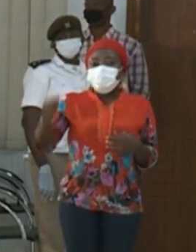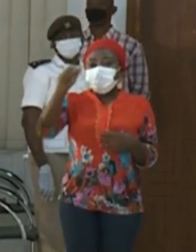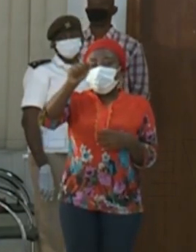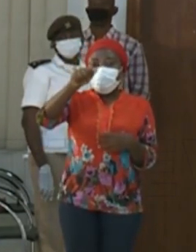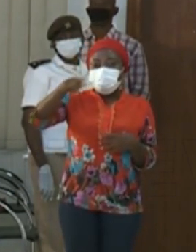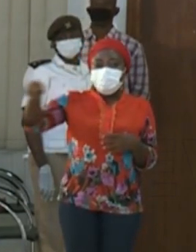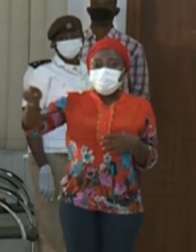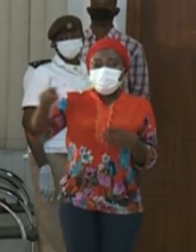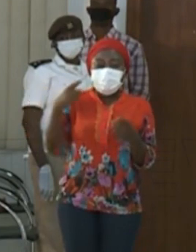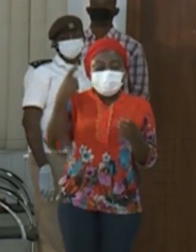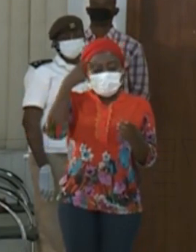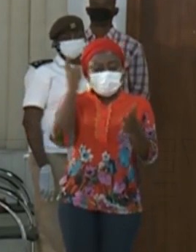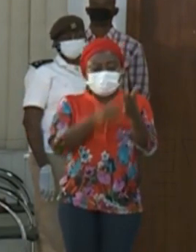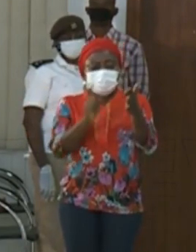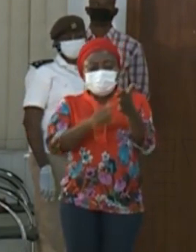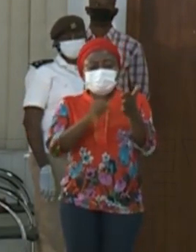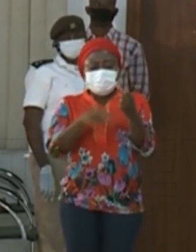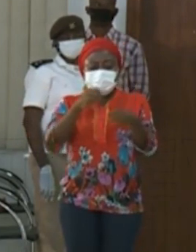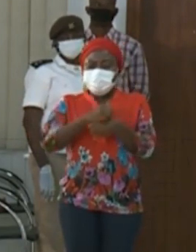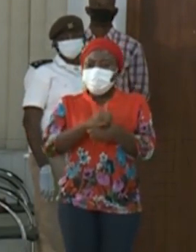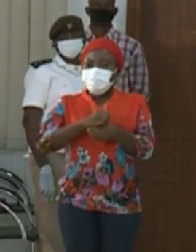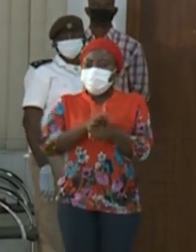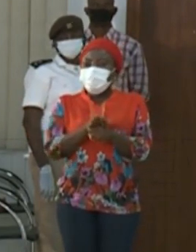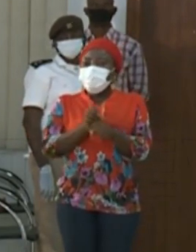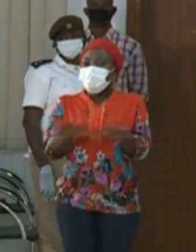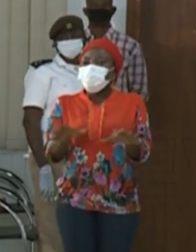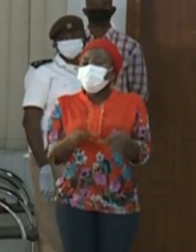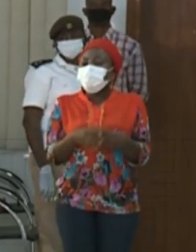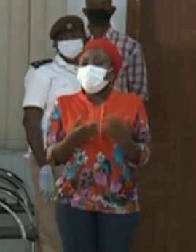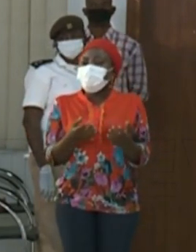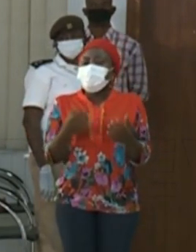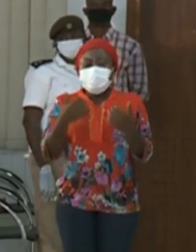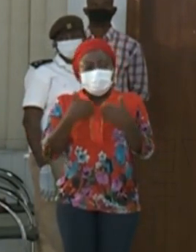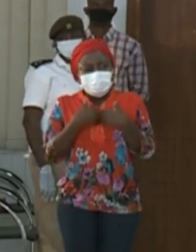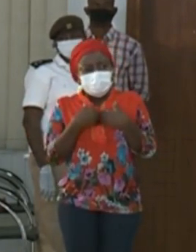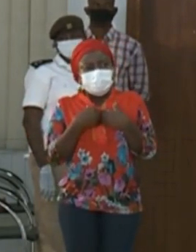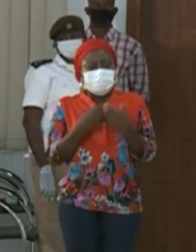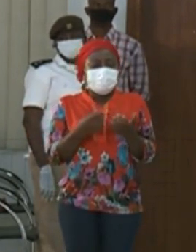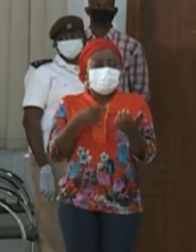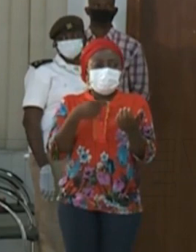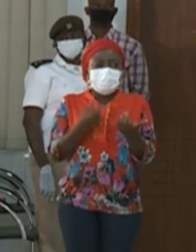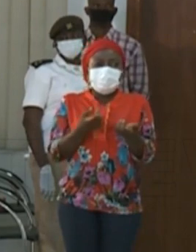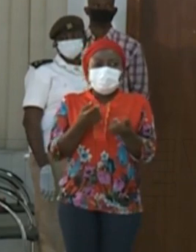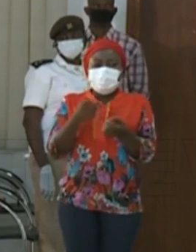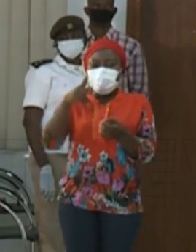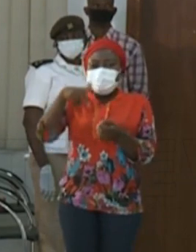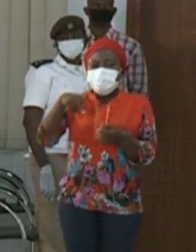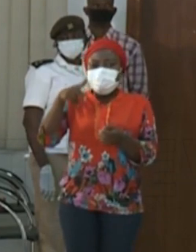checking COVID-19. Has PTF confirmed the authenticity of this